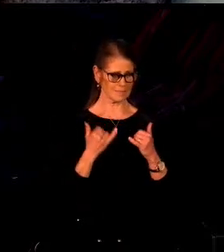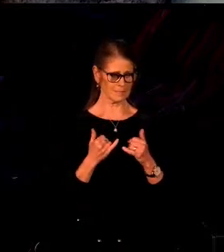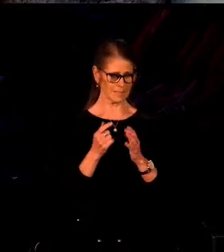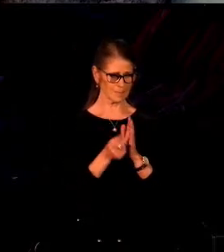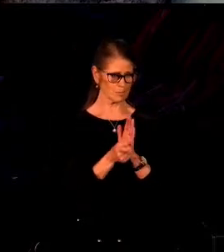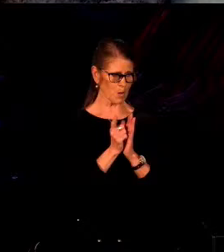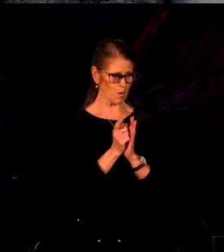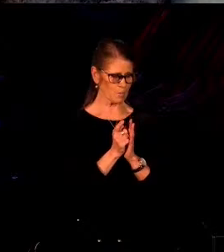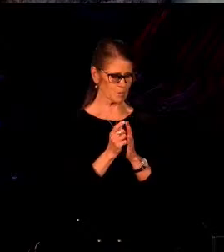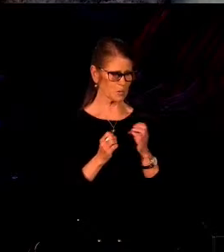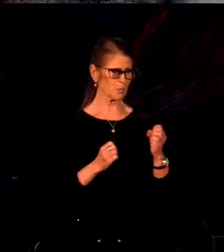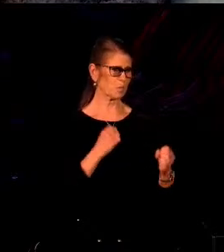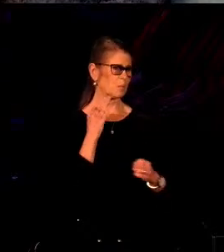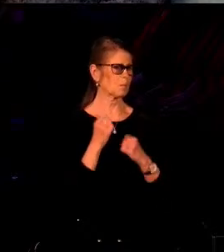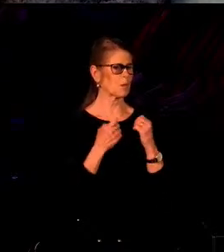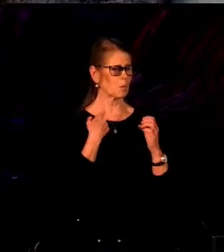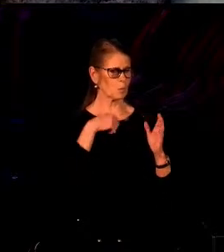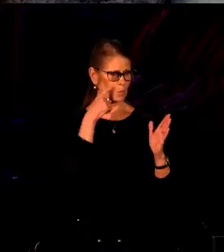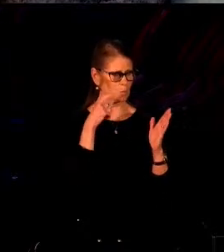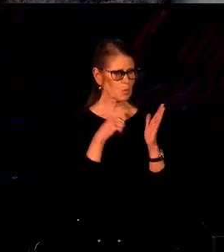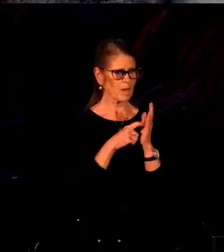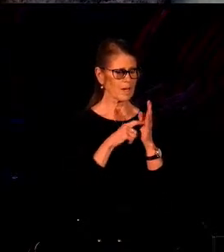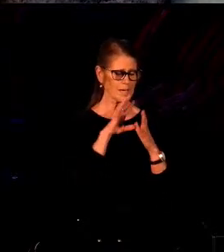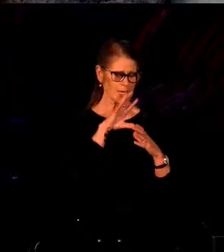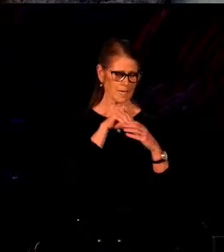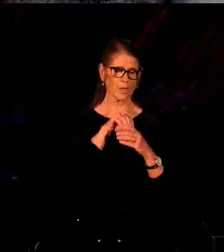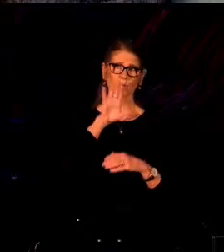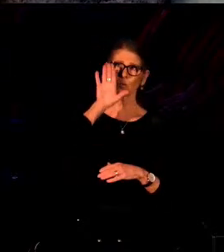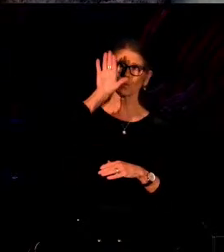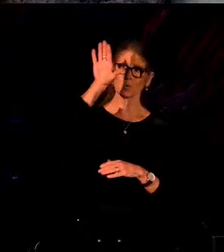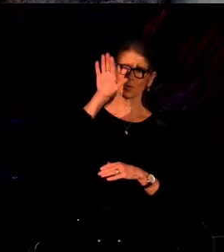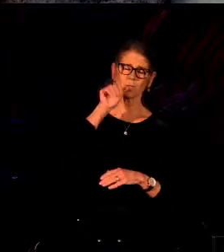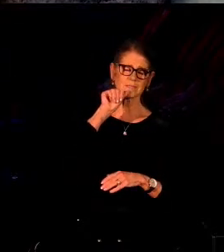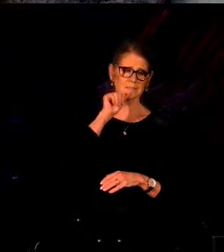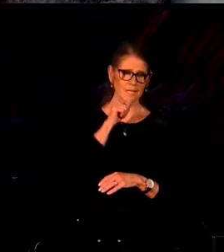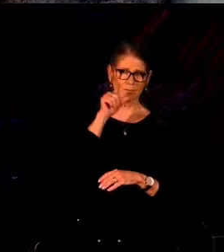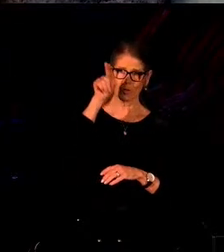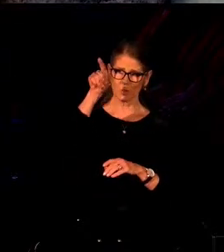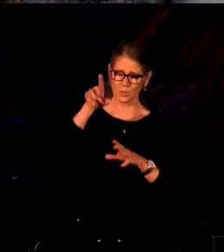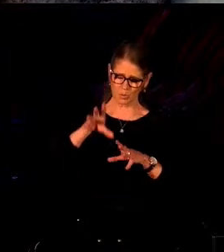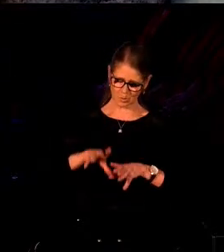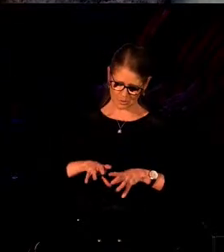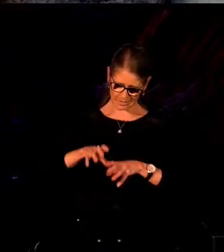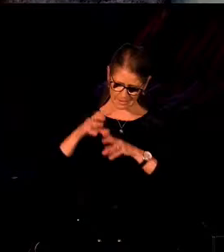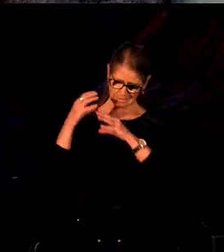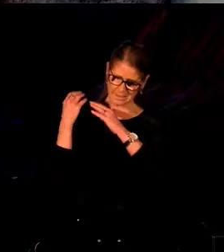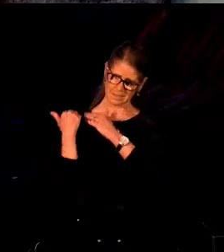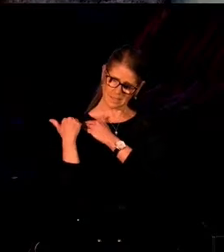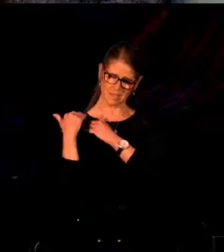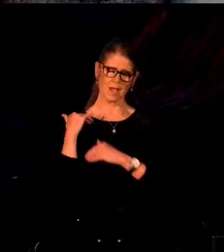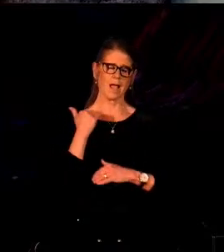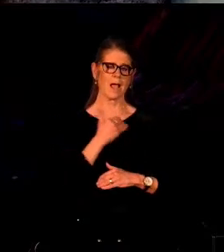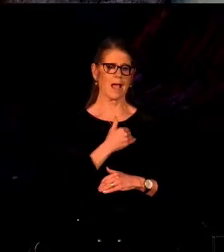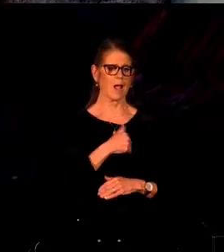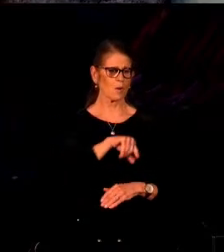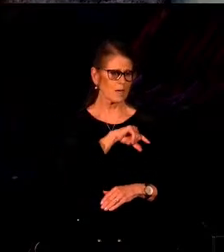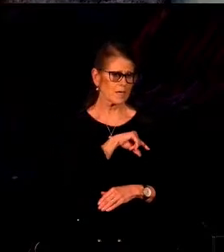we recognize that in your suffering, you took our guilt and our sin on